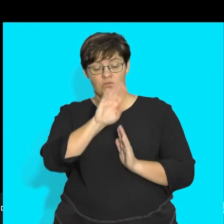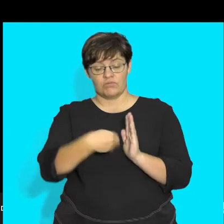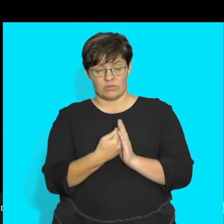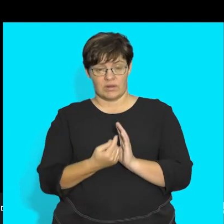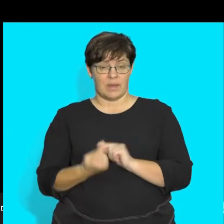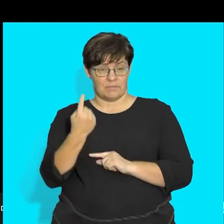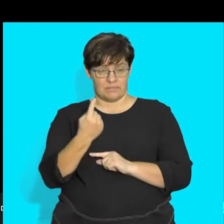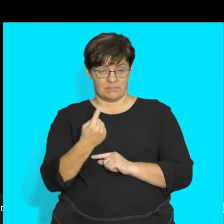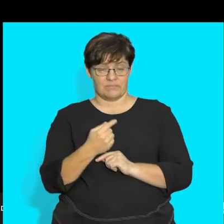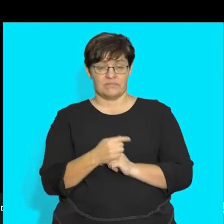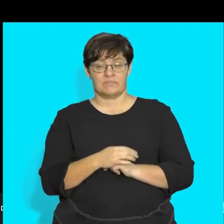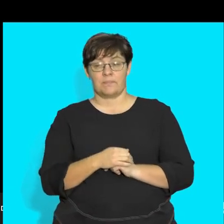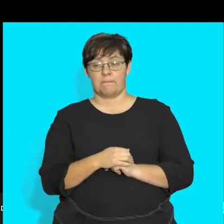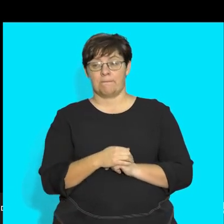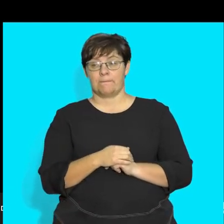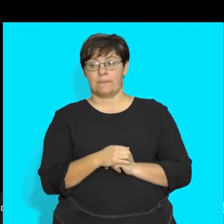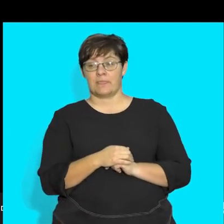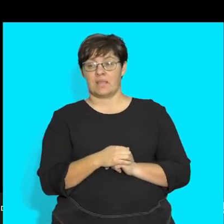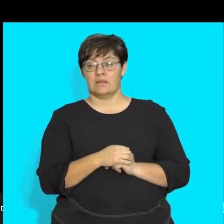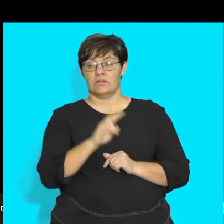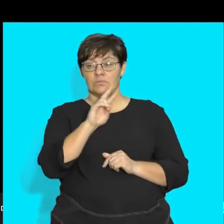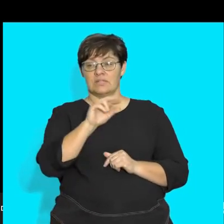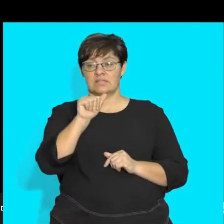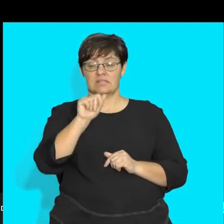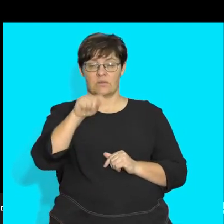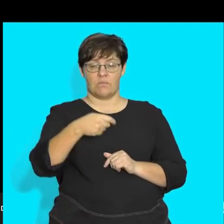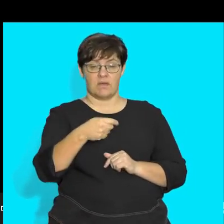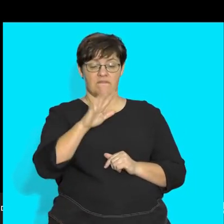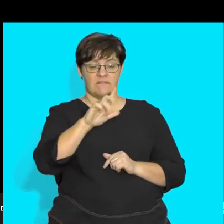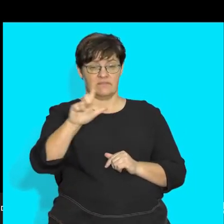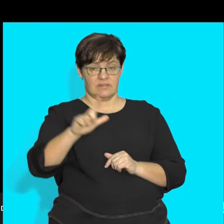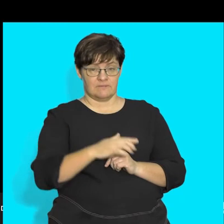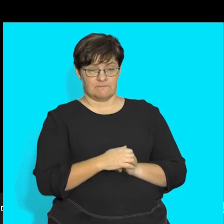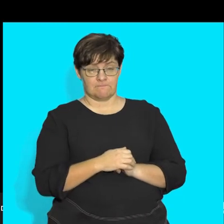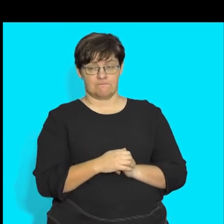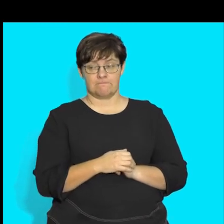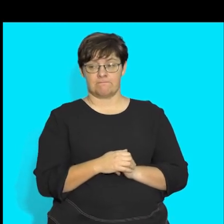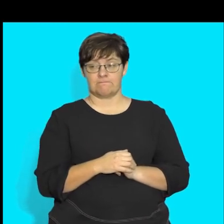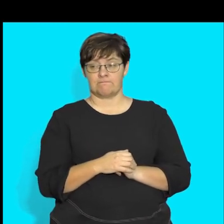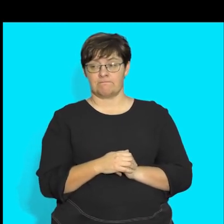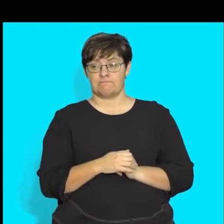26,57. Remember, we rounded up for that when we did this last time. So I'm going to get 26,57.